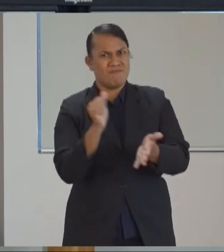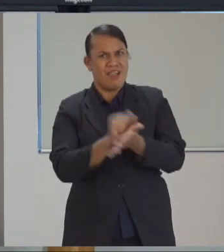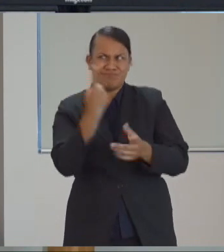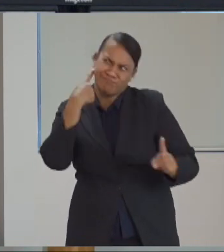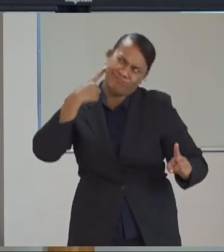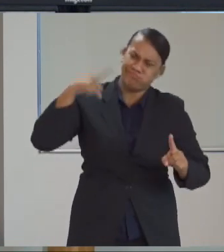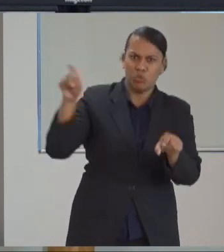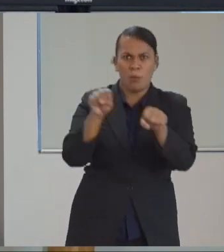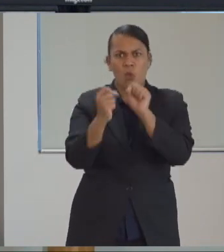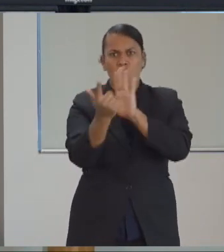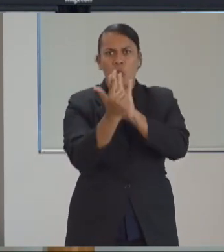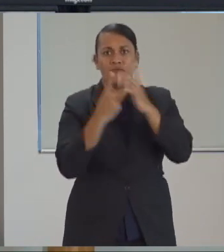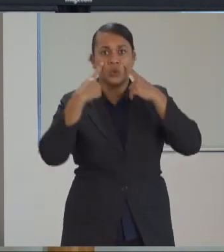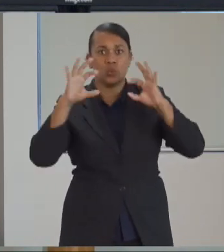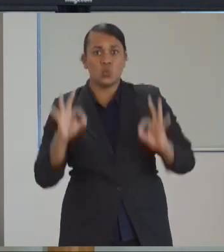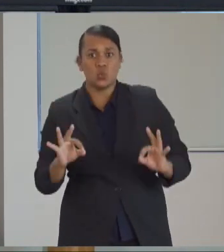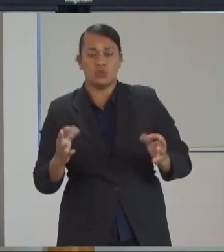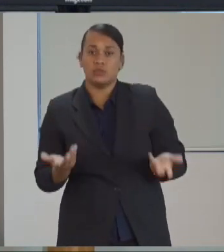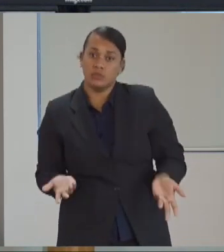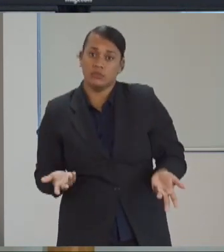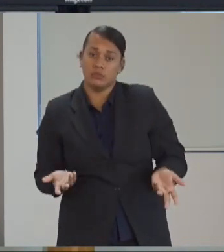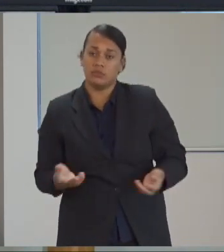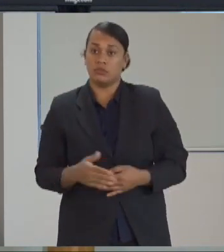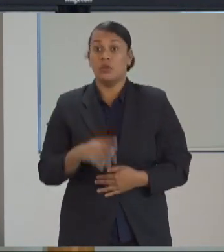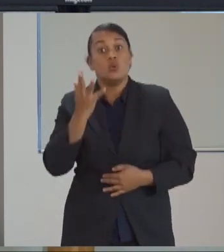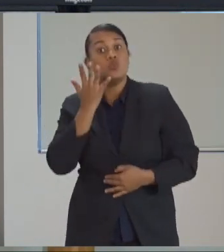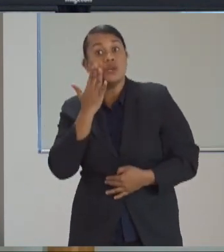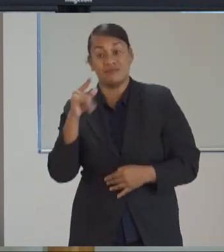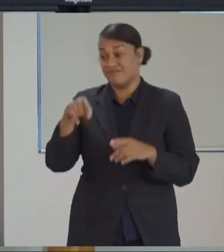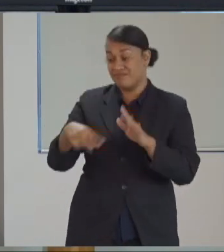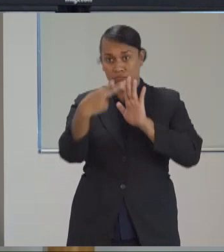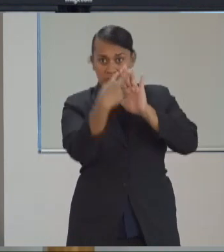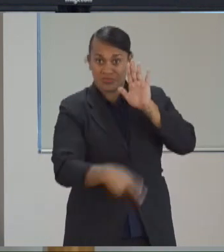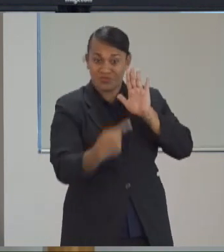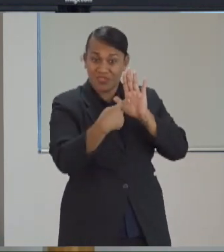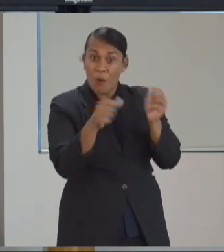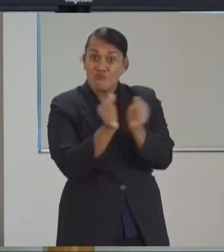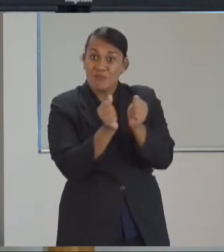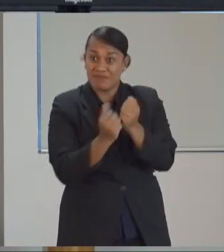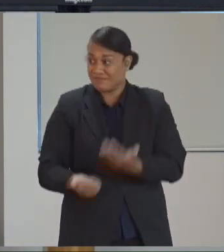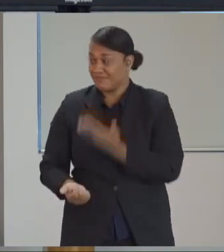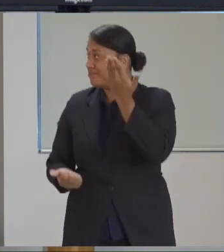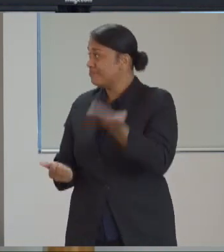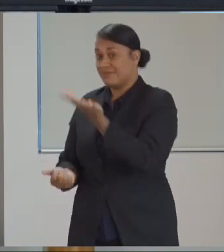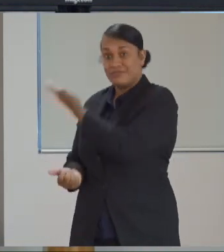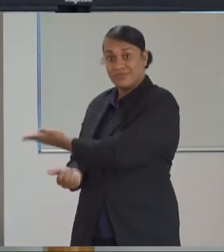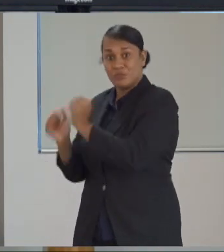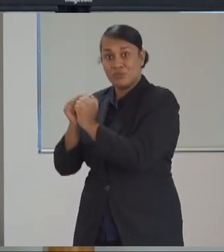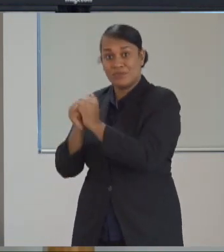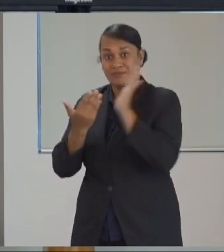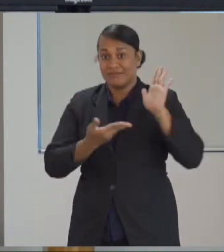law. I mean, you look at the ruling over here, you have these persons being